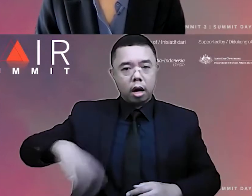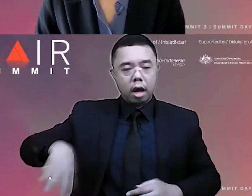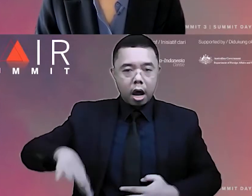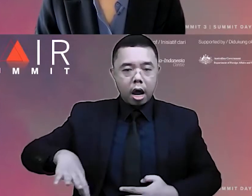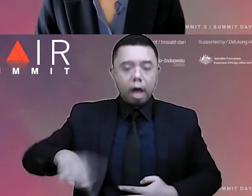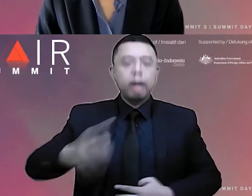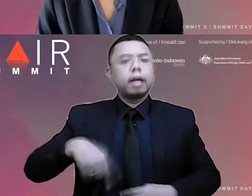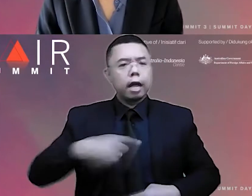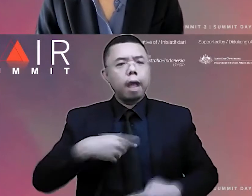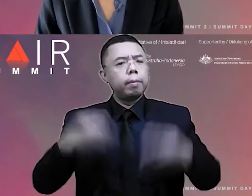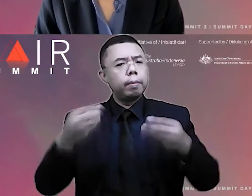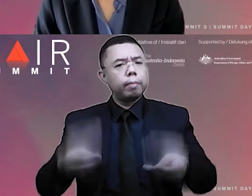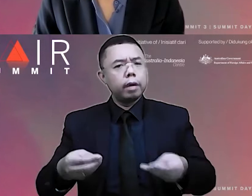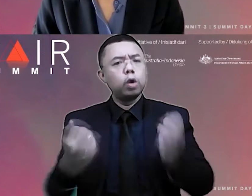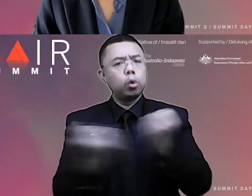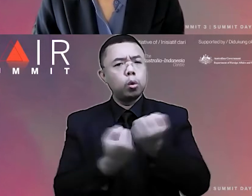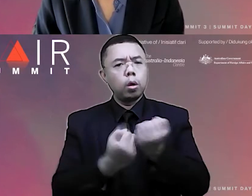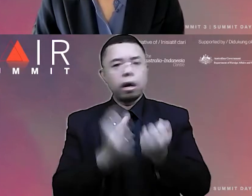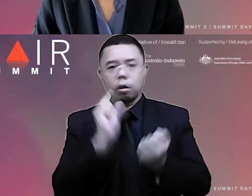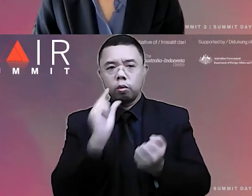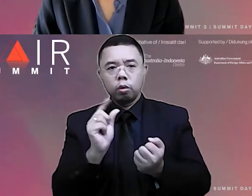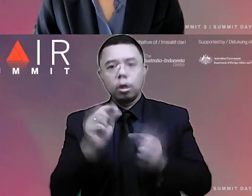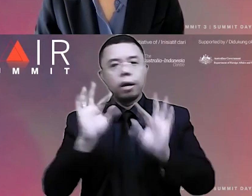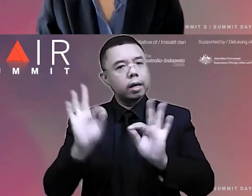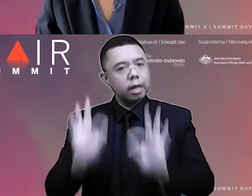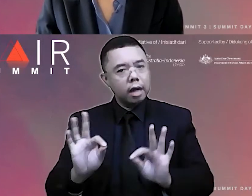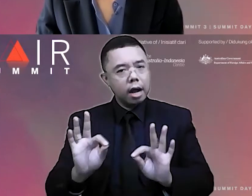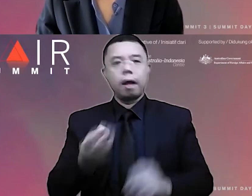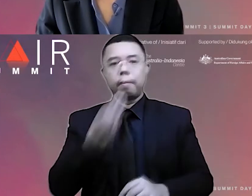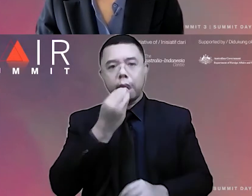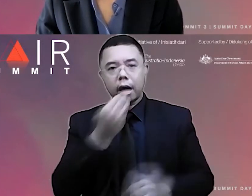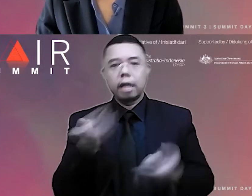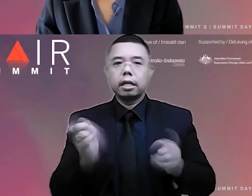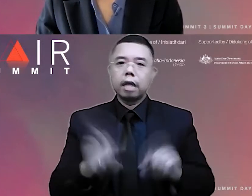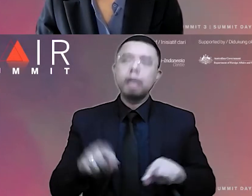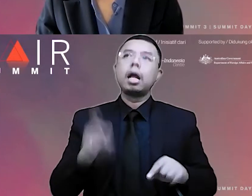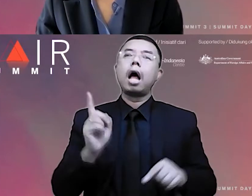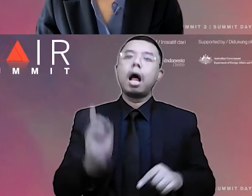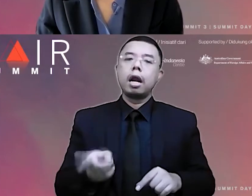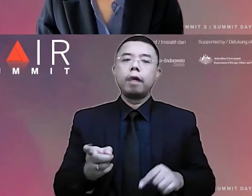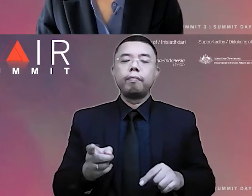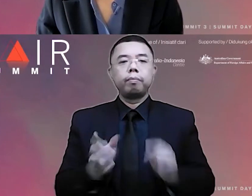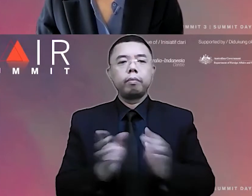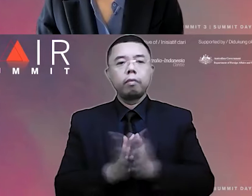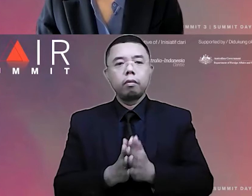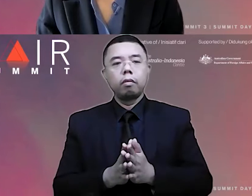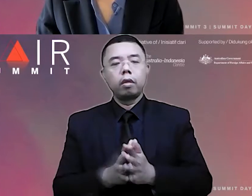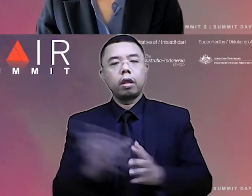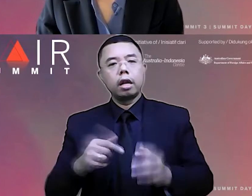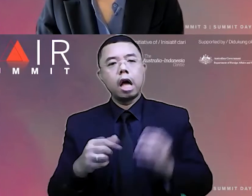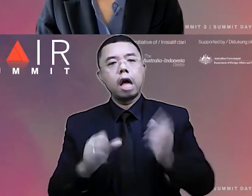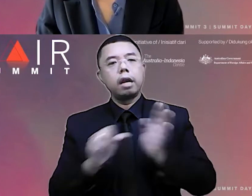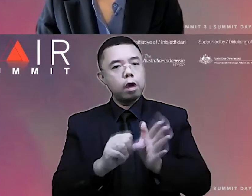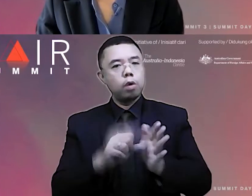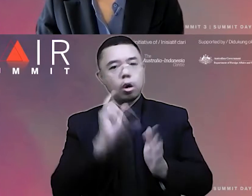For example, staple food card, food assistance, and internet quota subsidy for online learning. And also support to the